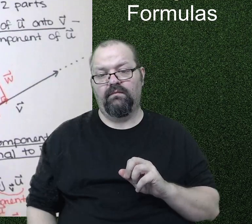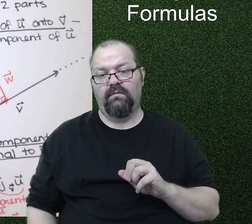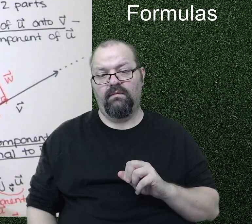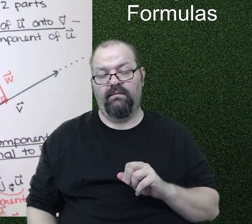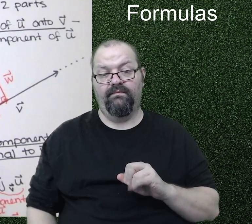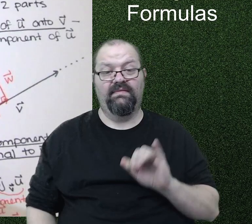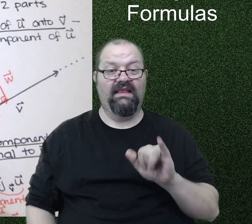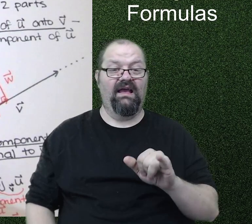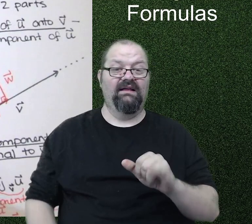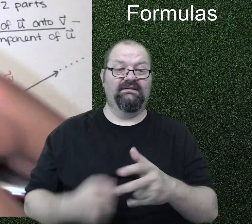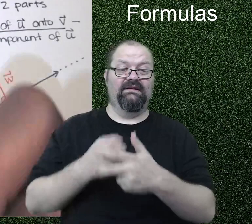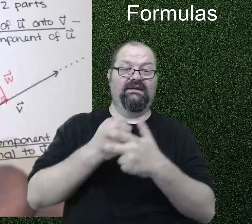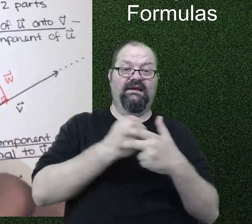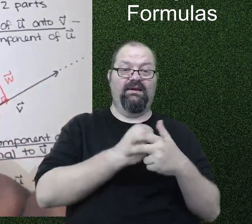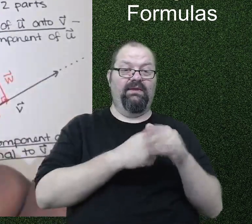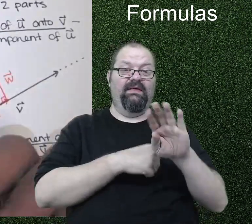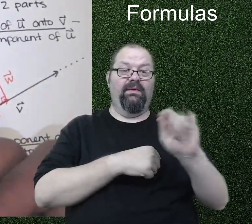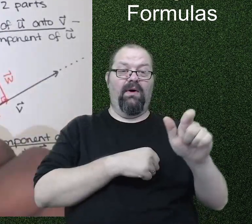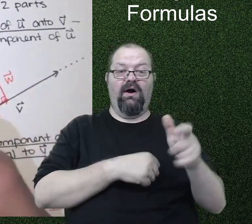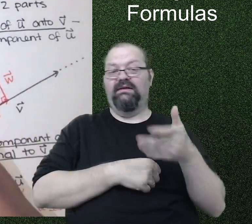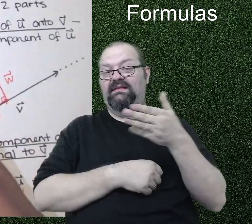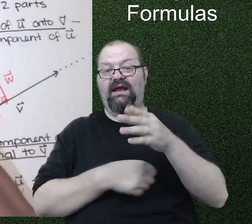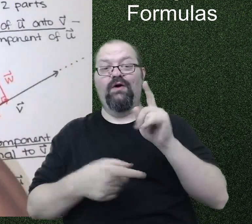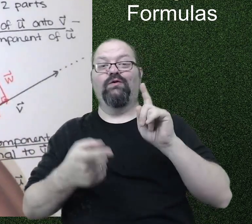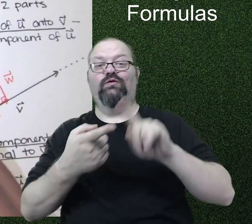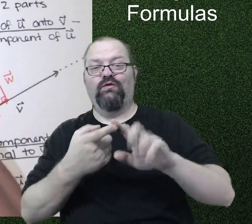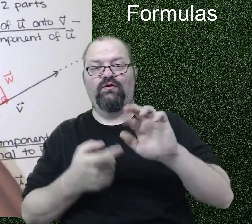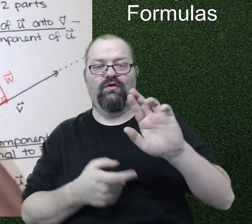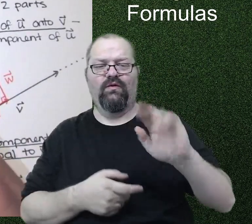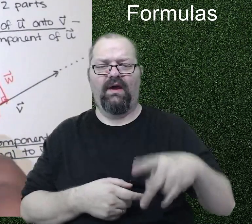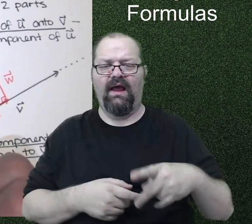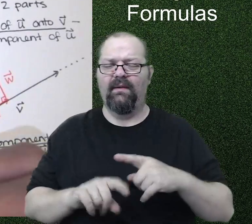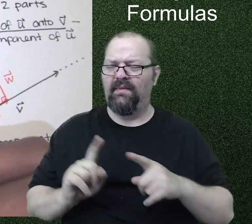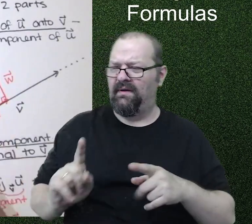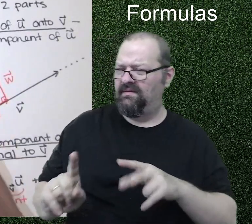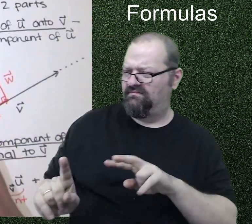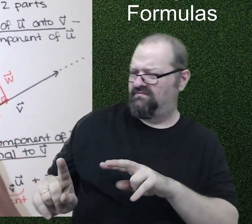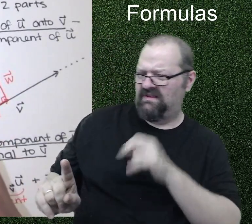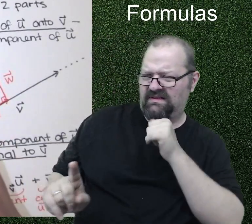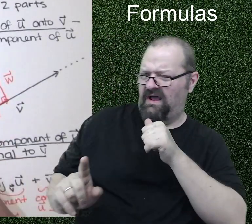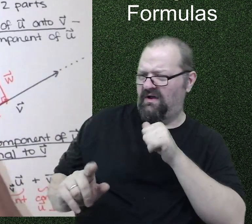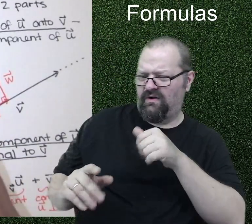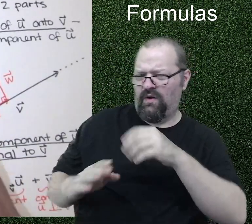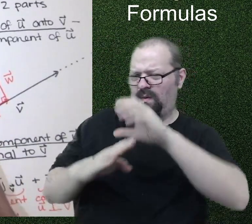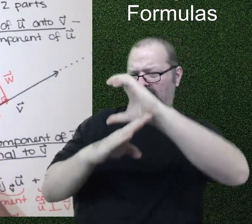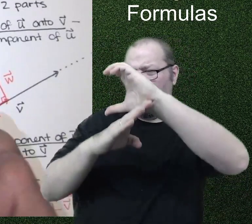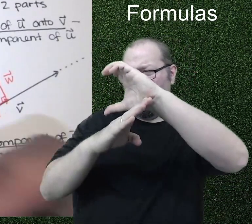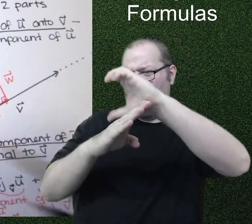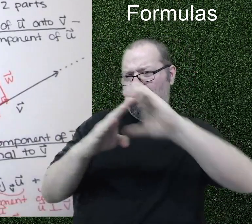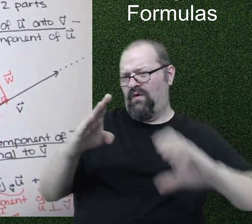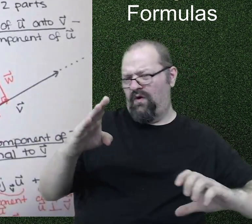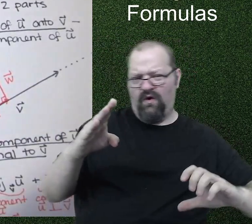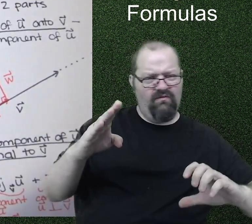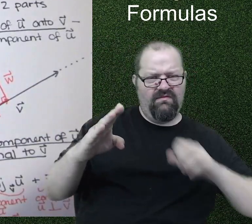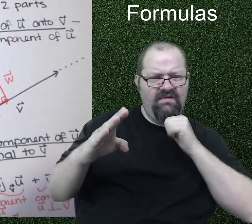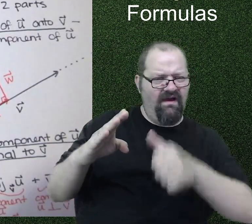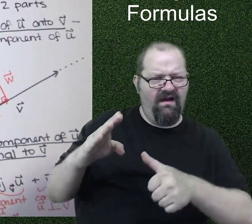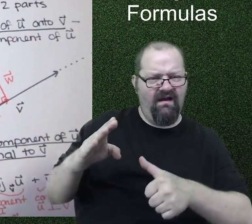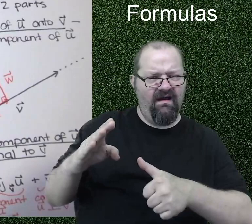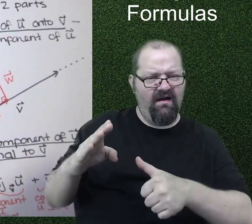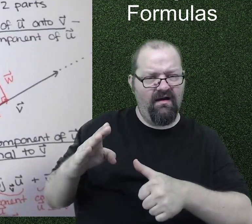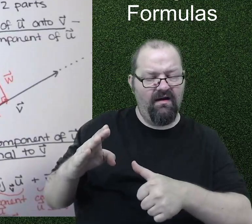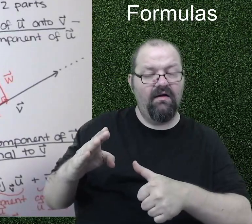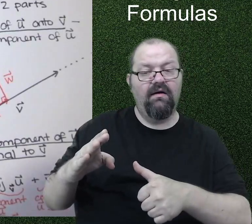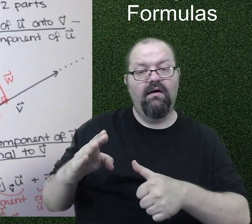That's keeping the box on the ramp. Now you might say, Miss Townsend, the box is not going through the ramp. Well, there's other force, a normal force,